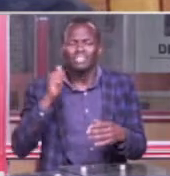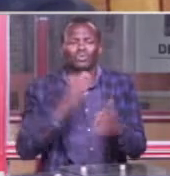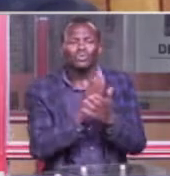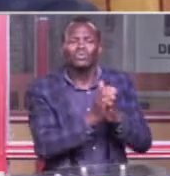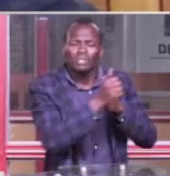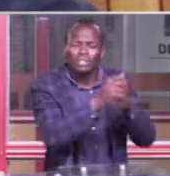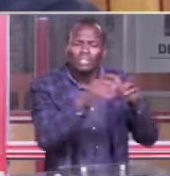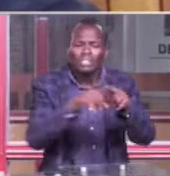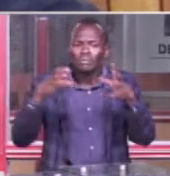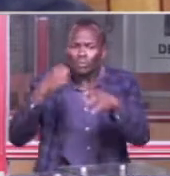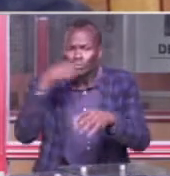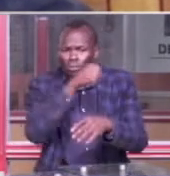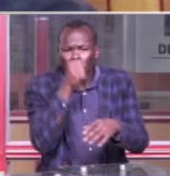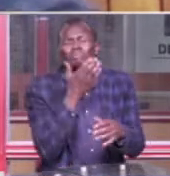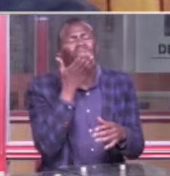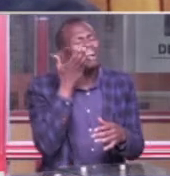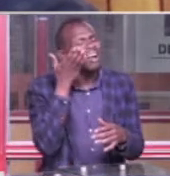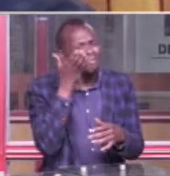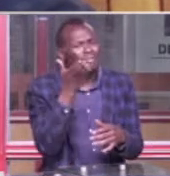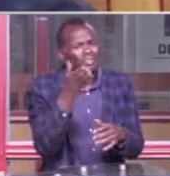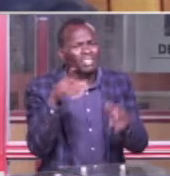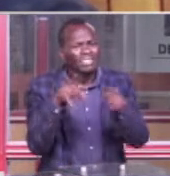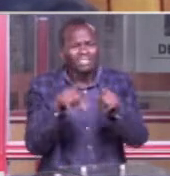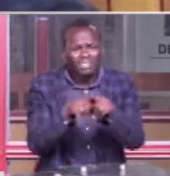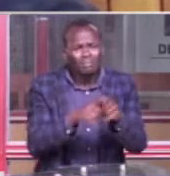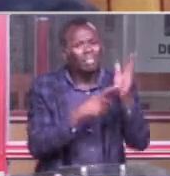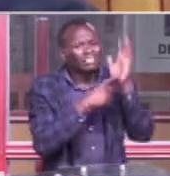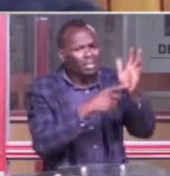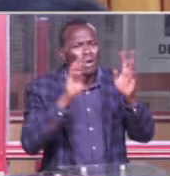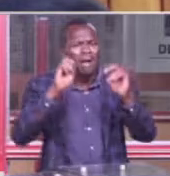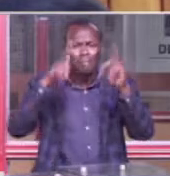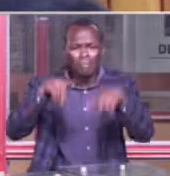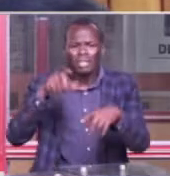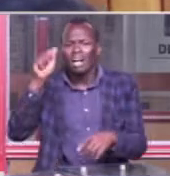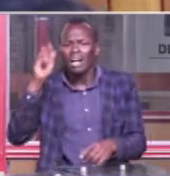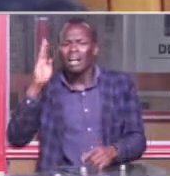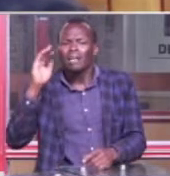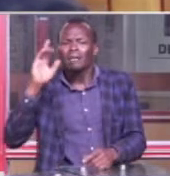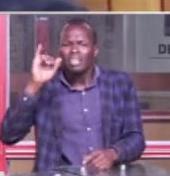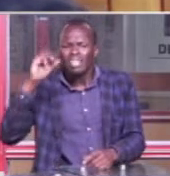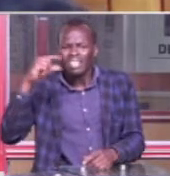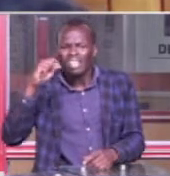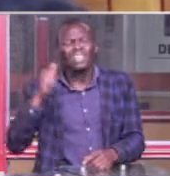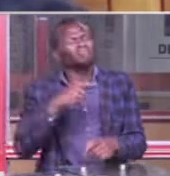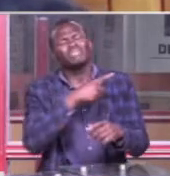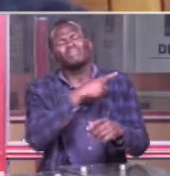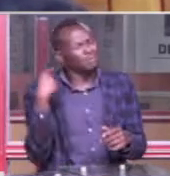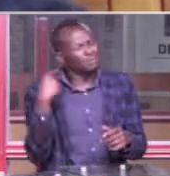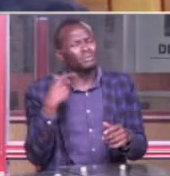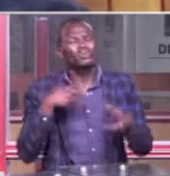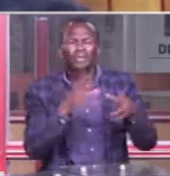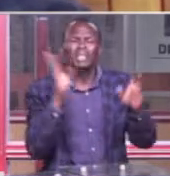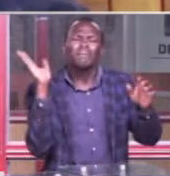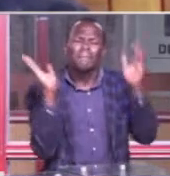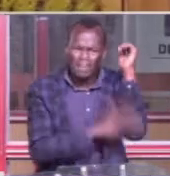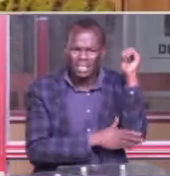had Honorable Abiriga executed in gruesome murder. And that memory is still fresh in our minds, and therefore we could not